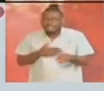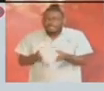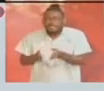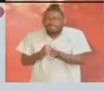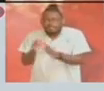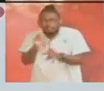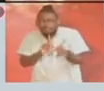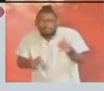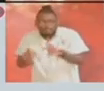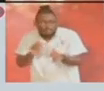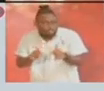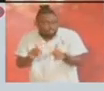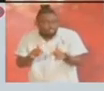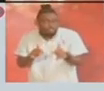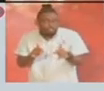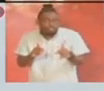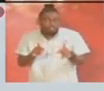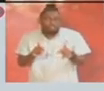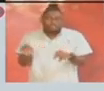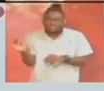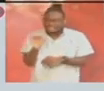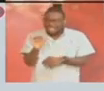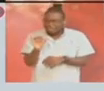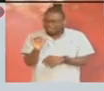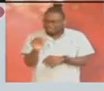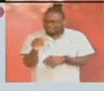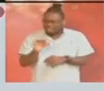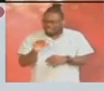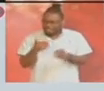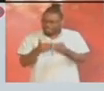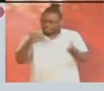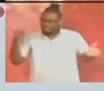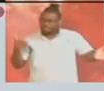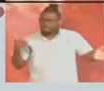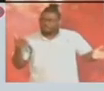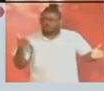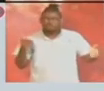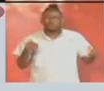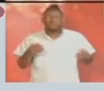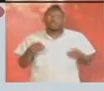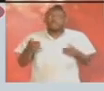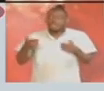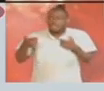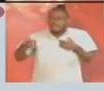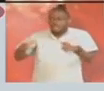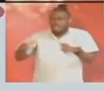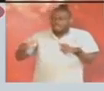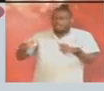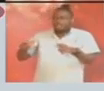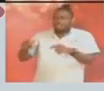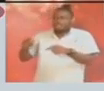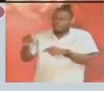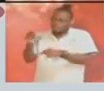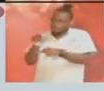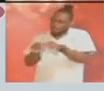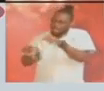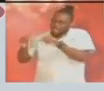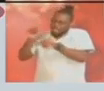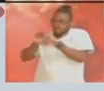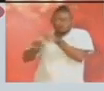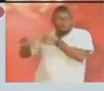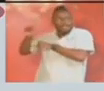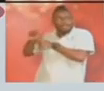disciplined up to a month ago, let's get back to that stage so that